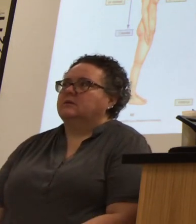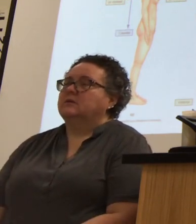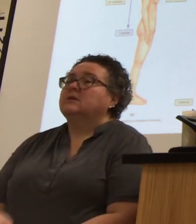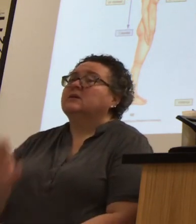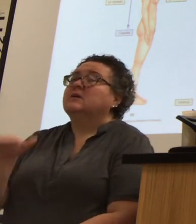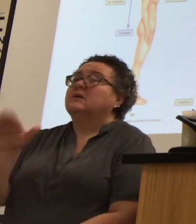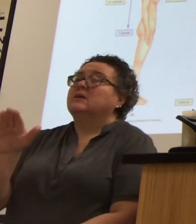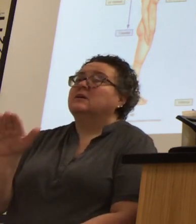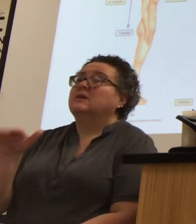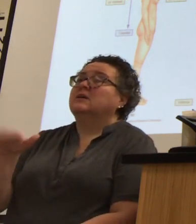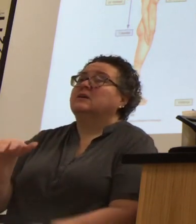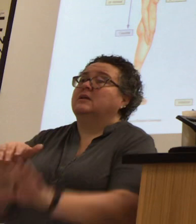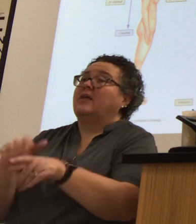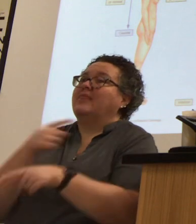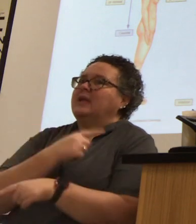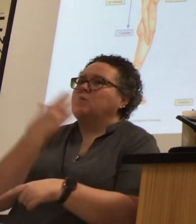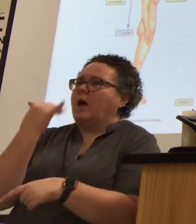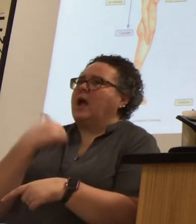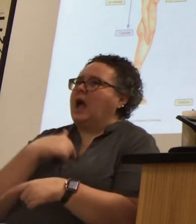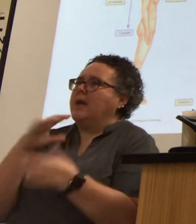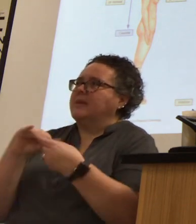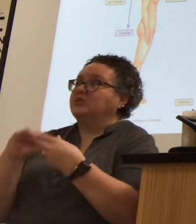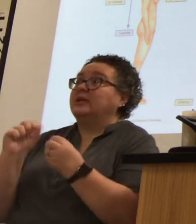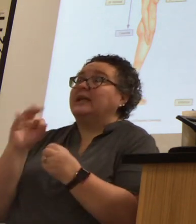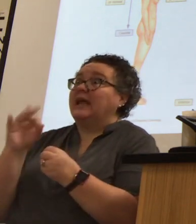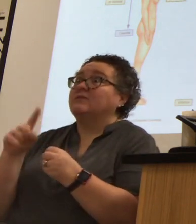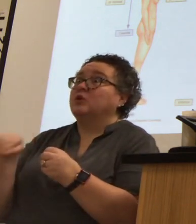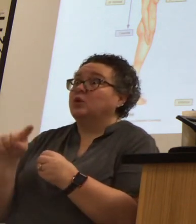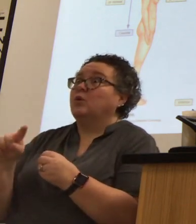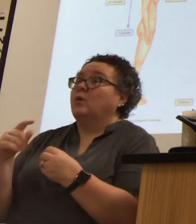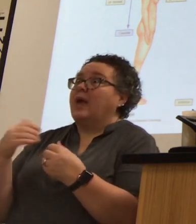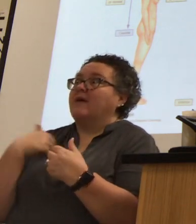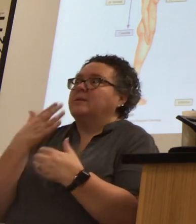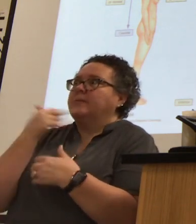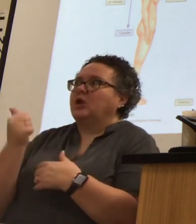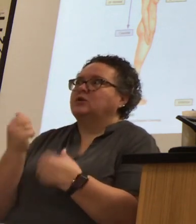Dorsal means back, so it means closer to the back side.